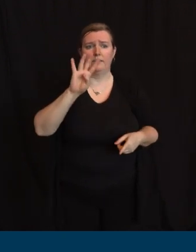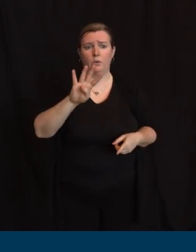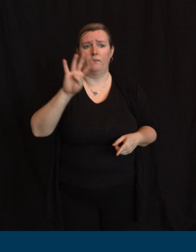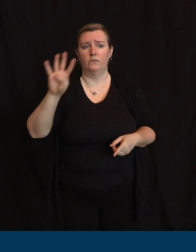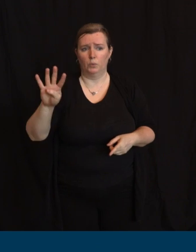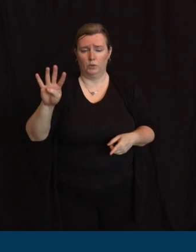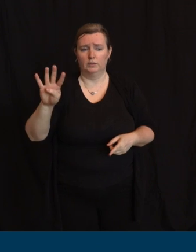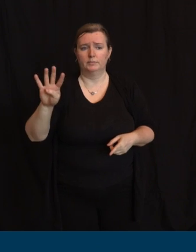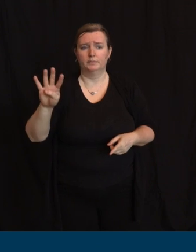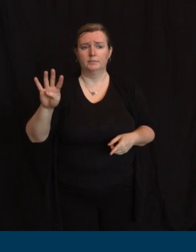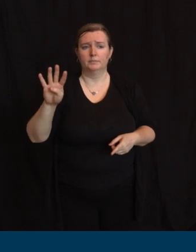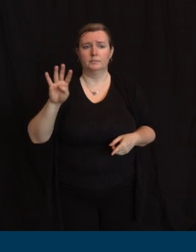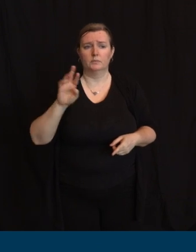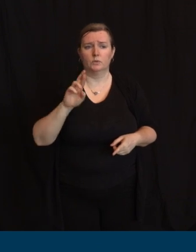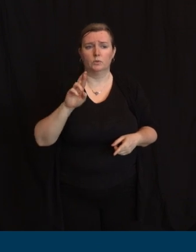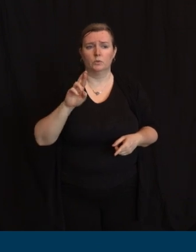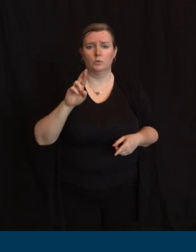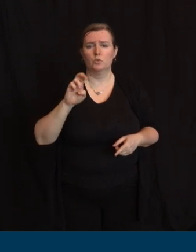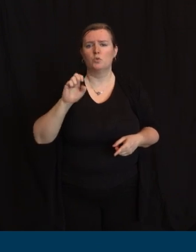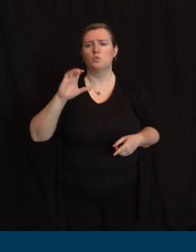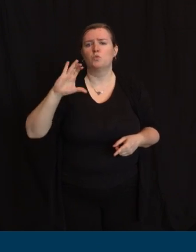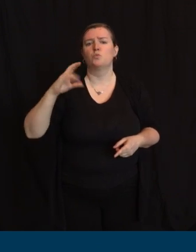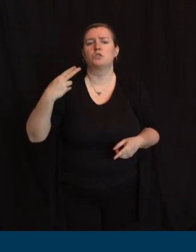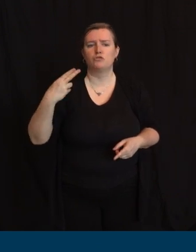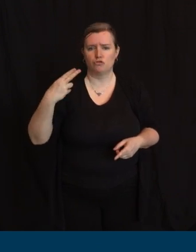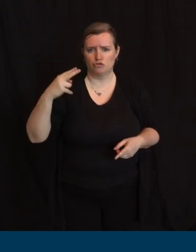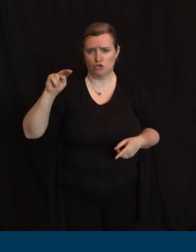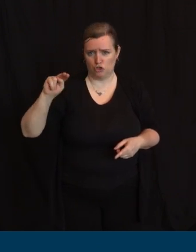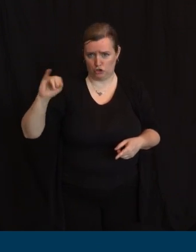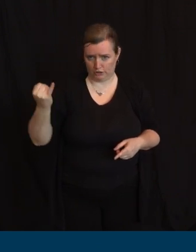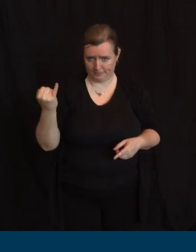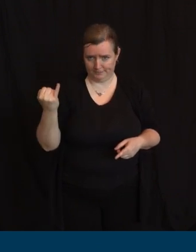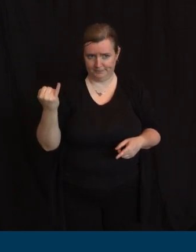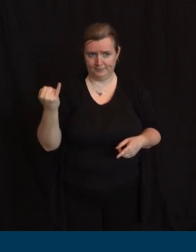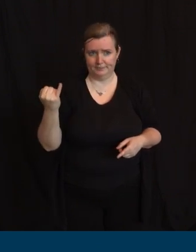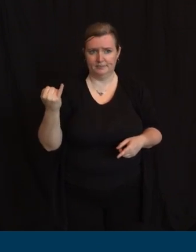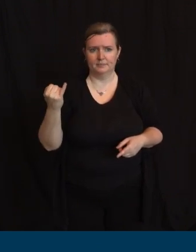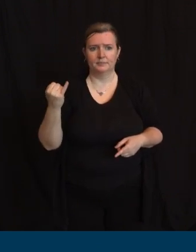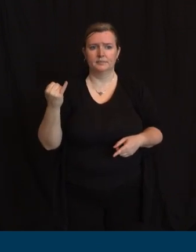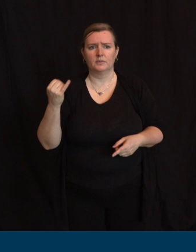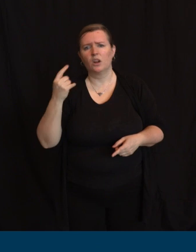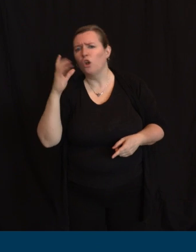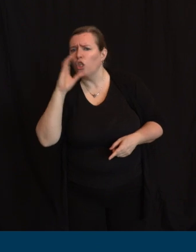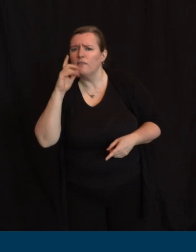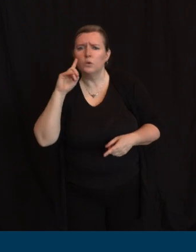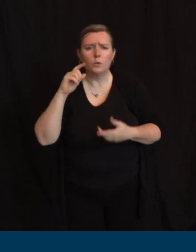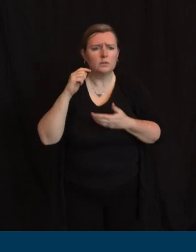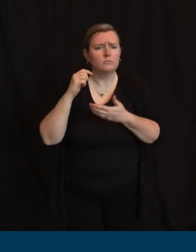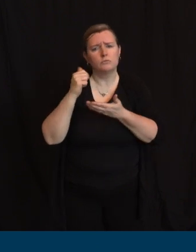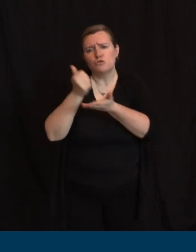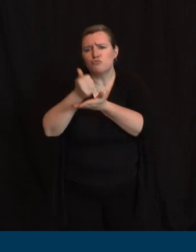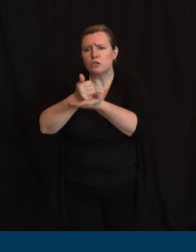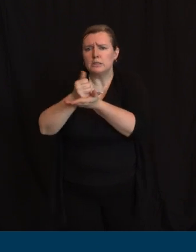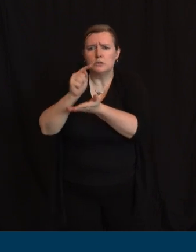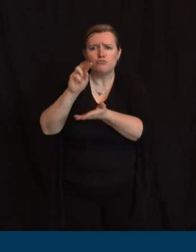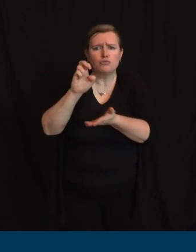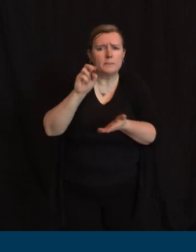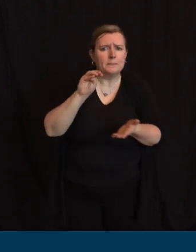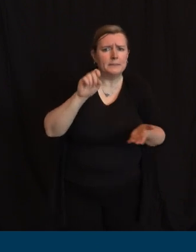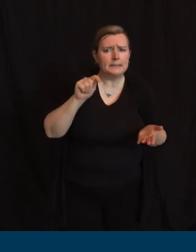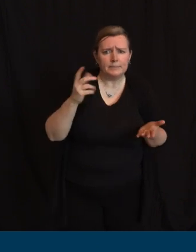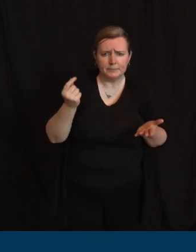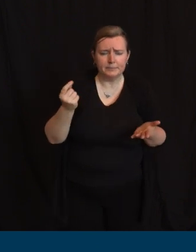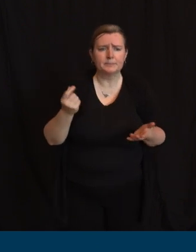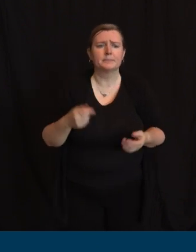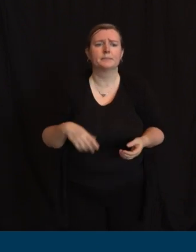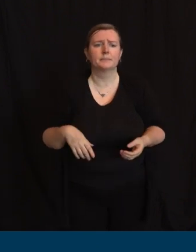844-REACH-New Jersey to connect to treatment. On behalf of our colleagues at Human Services and myself, a special